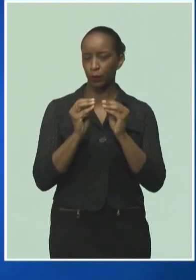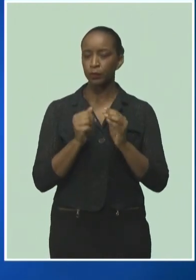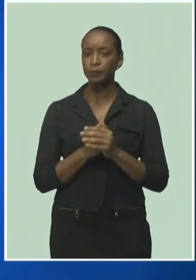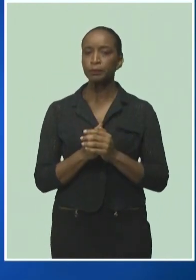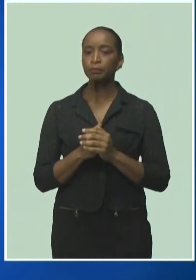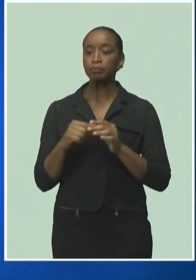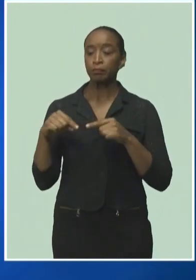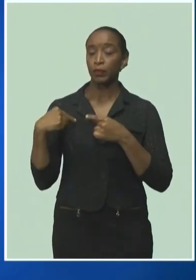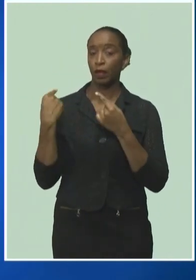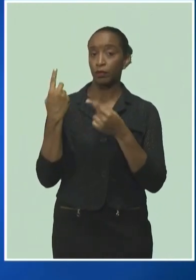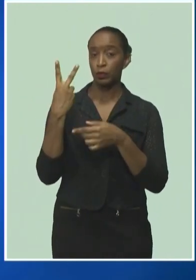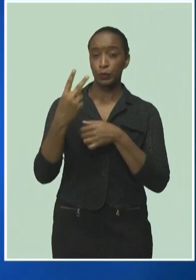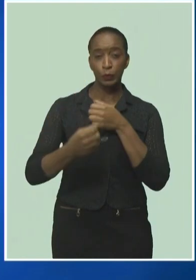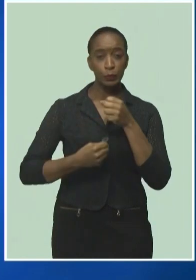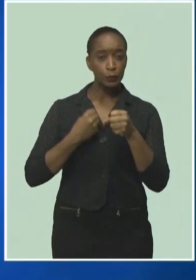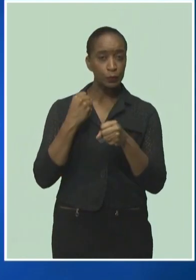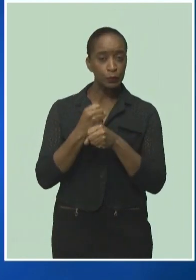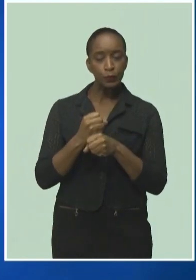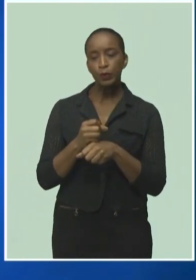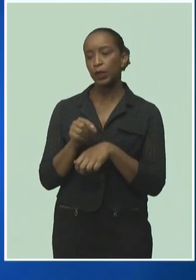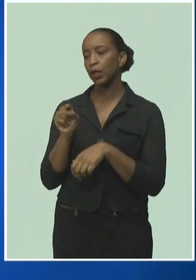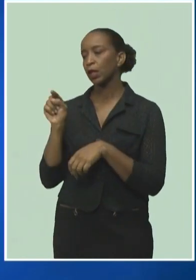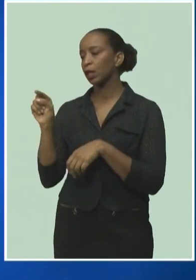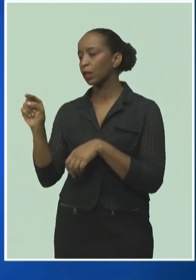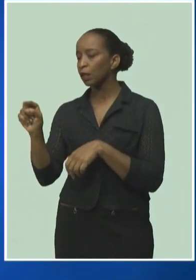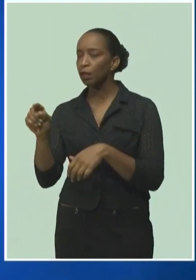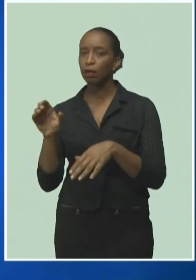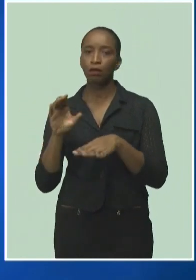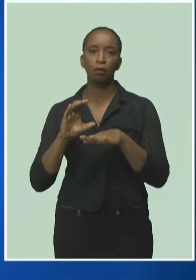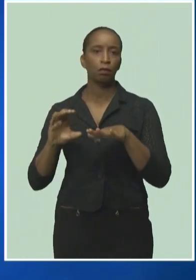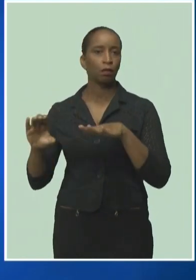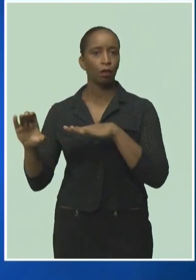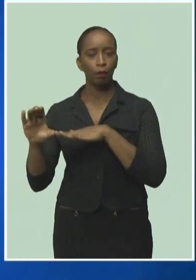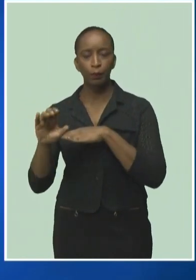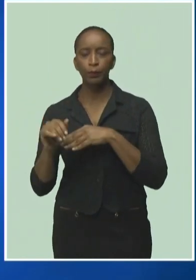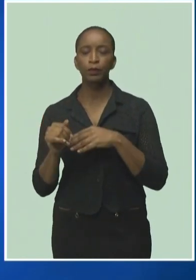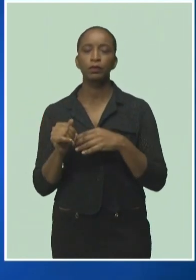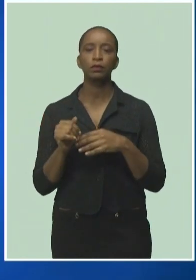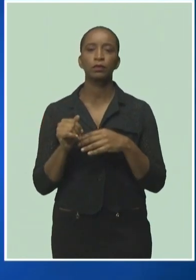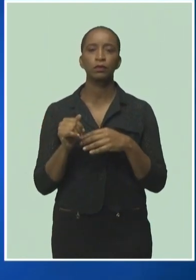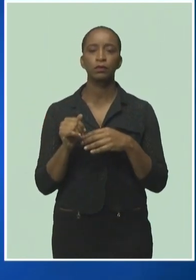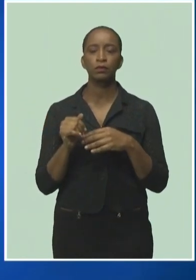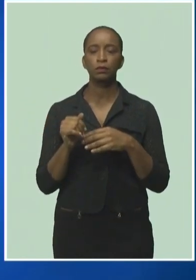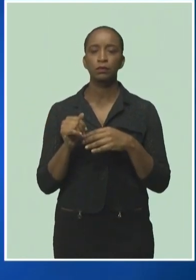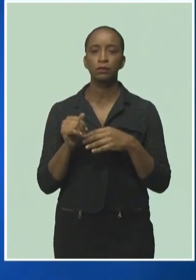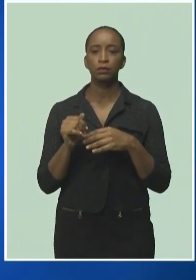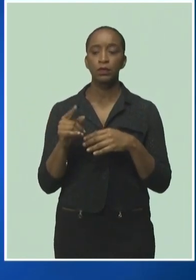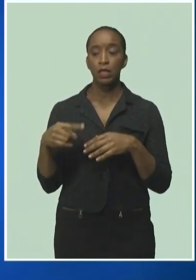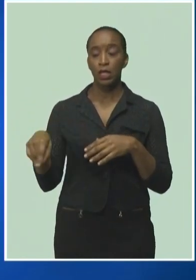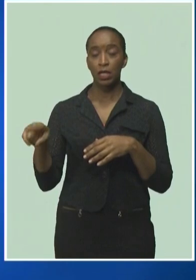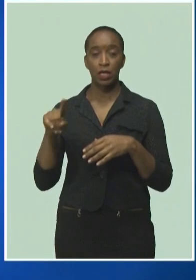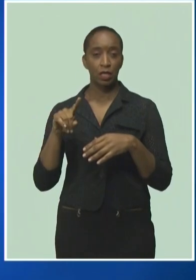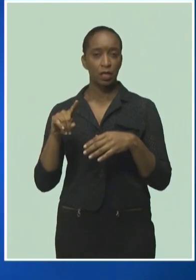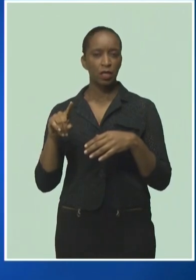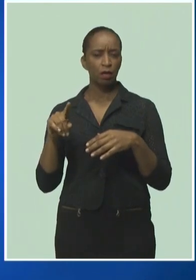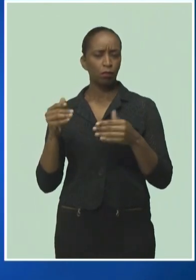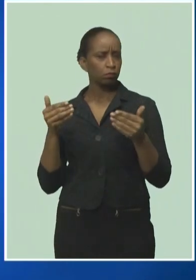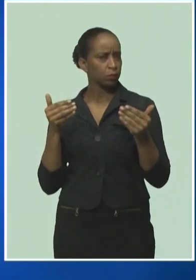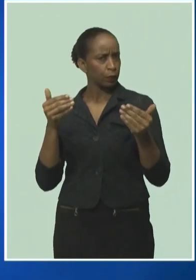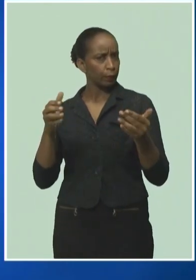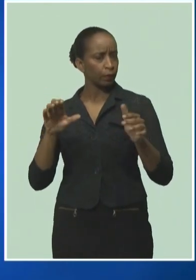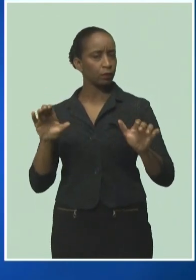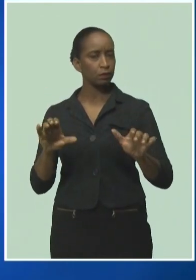business leaders, policymakers, academics, and civil society have taken bold and effective steps